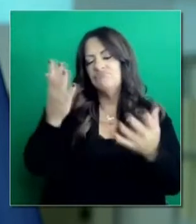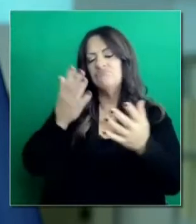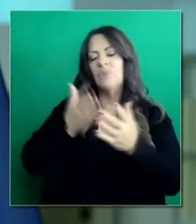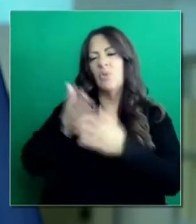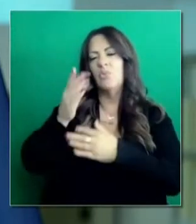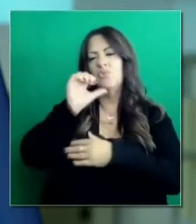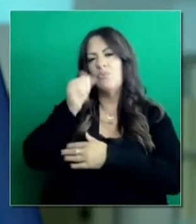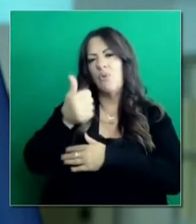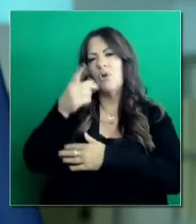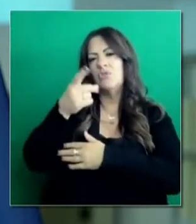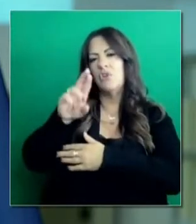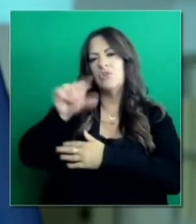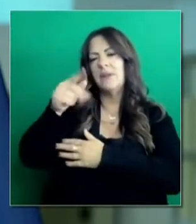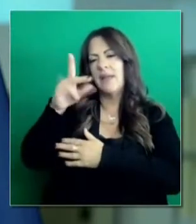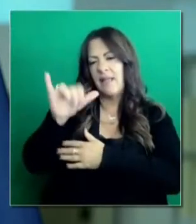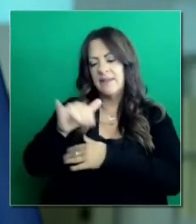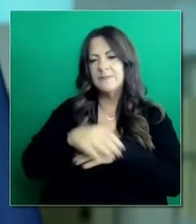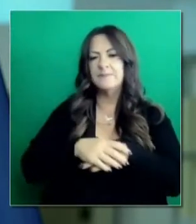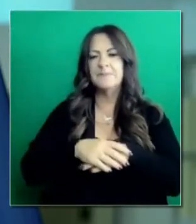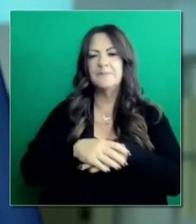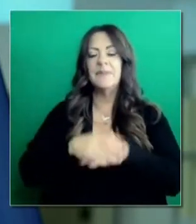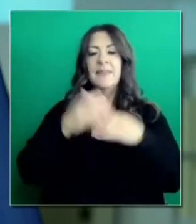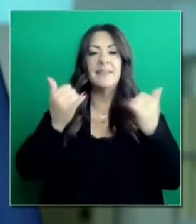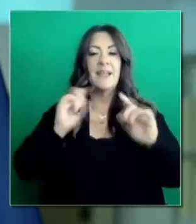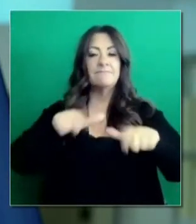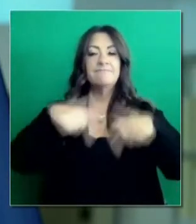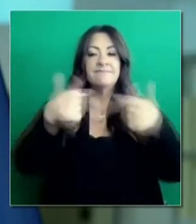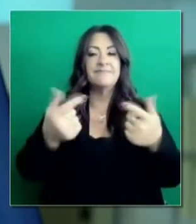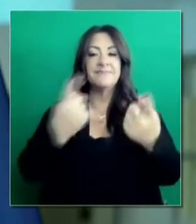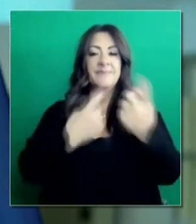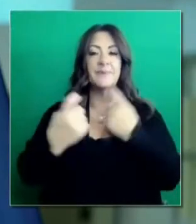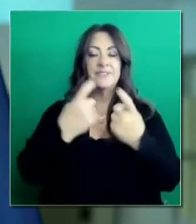the right direction. With that, happy to take any questions.